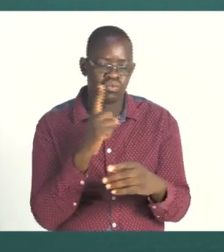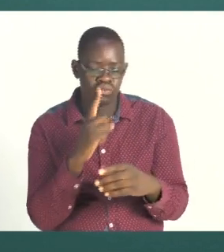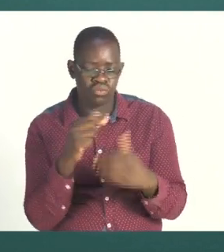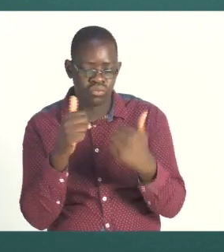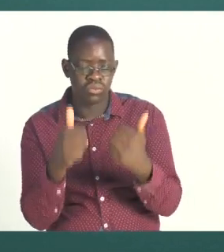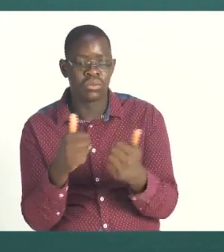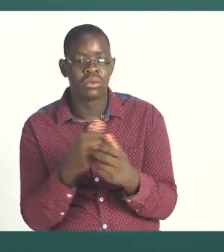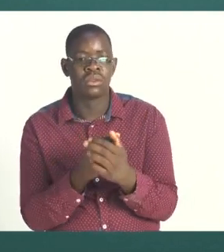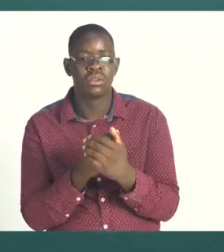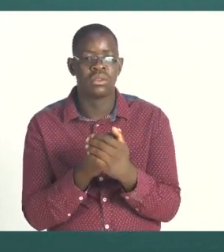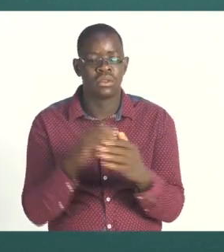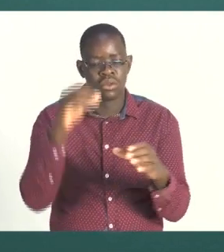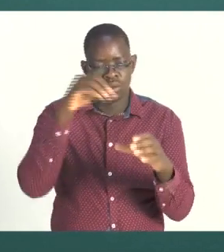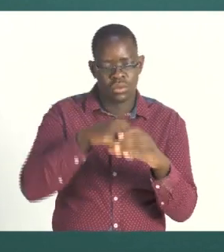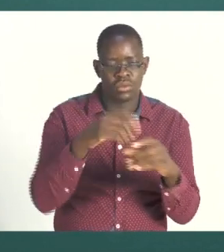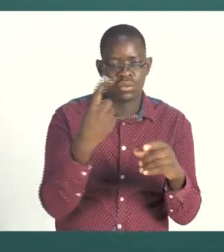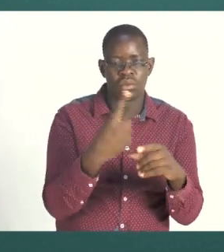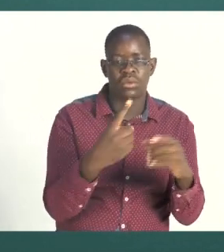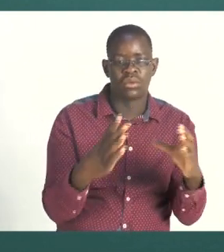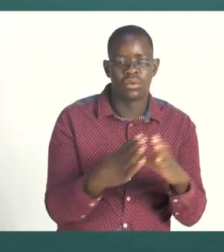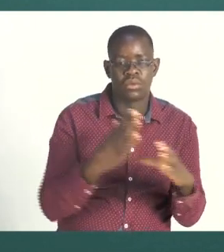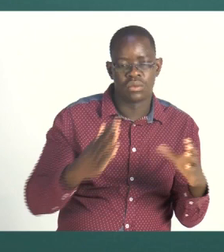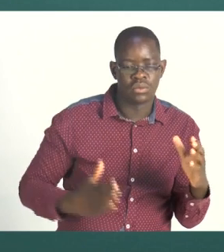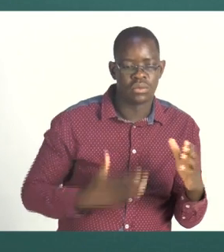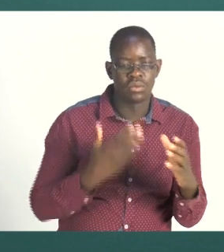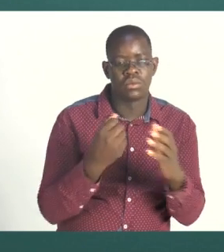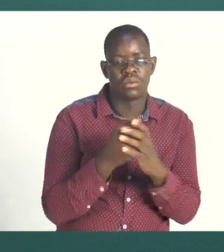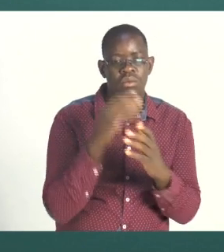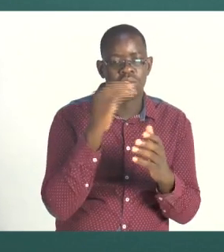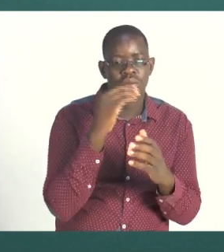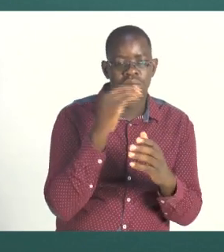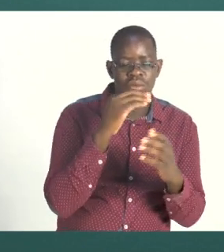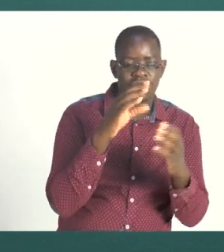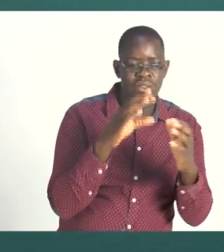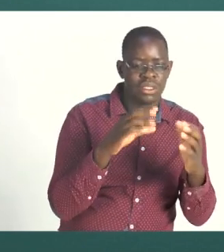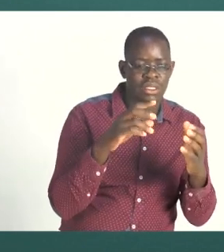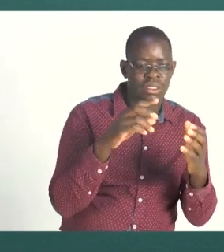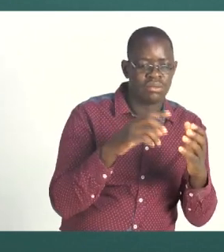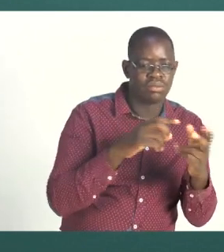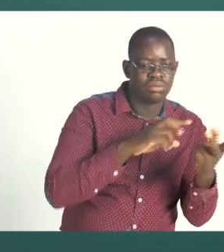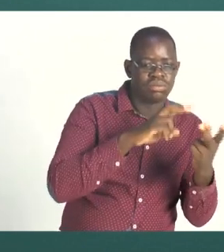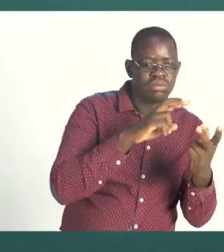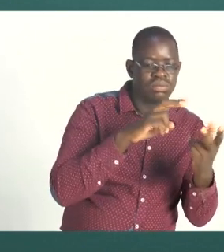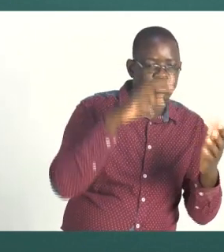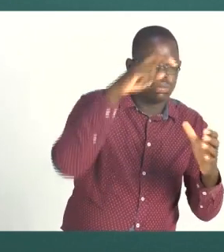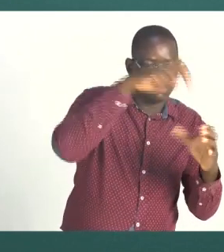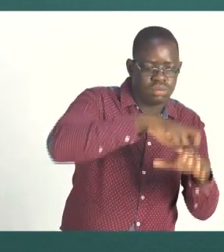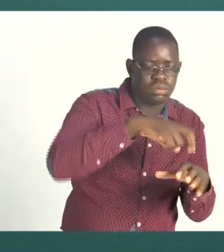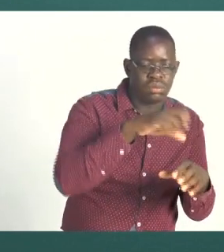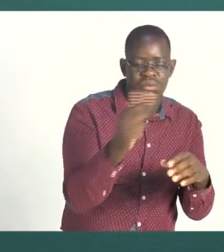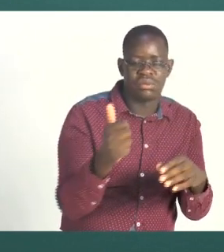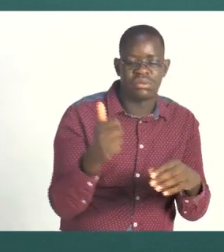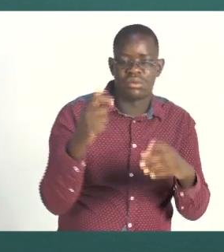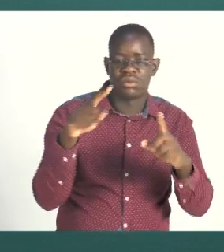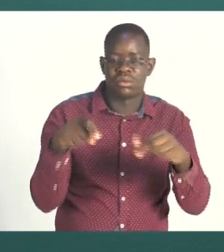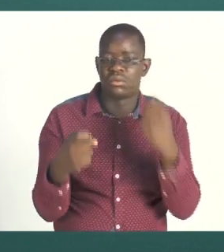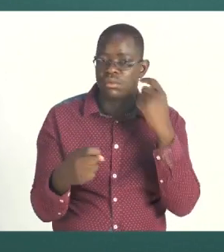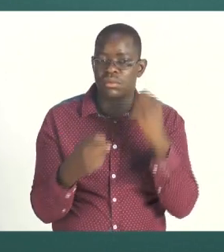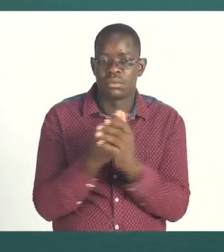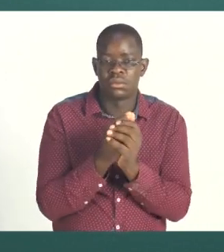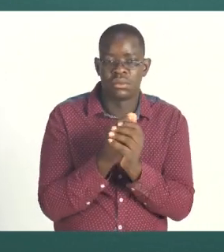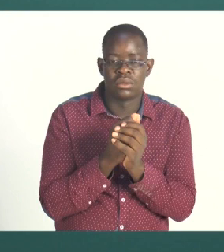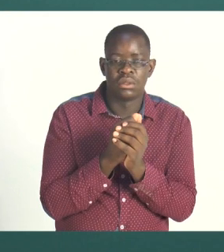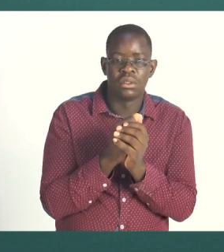breeding. You put animals together when you want them to breed, so they do not mix with undesirable breeds of animals.